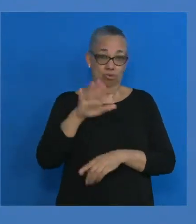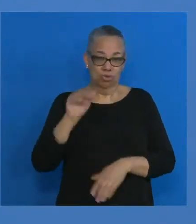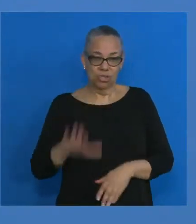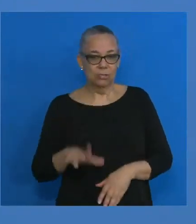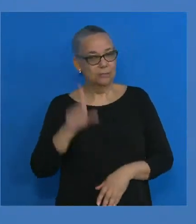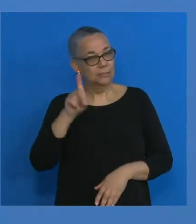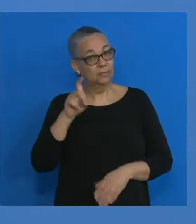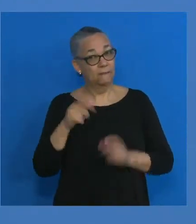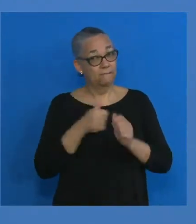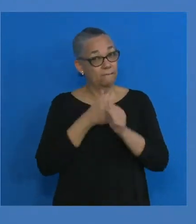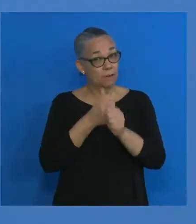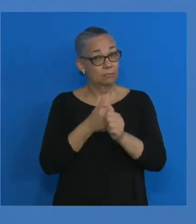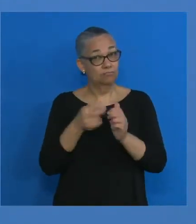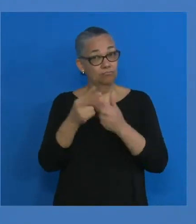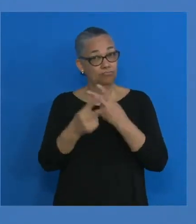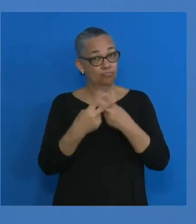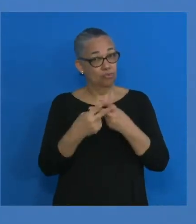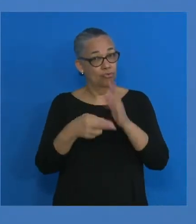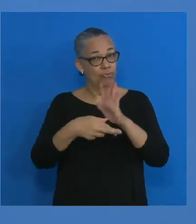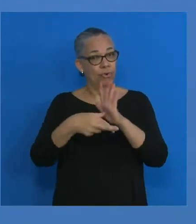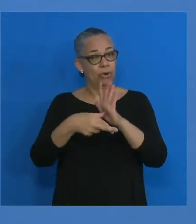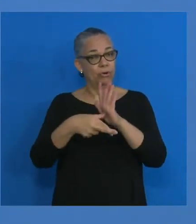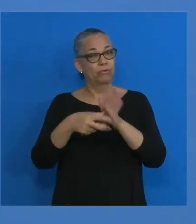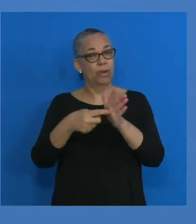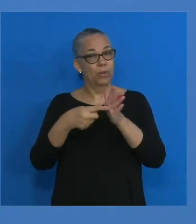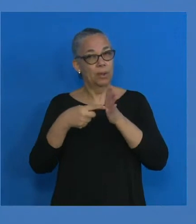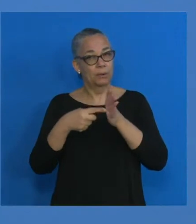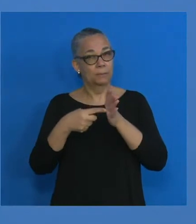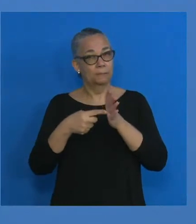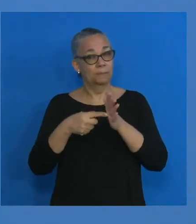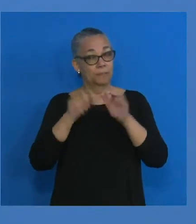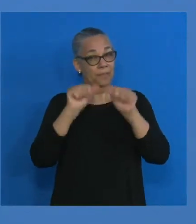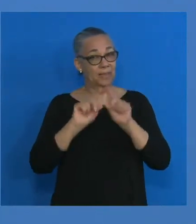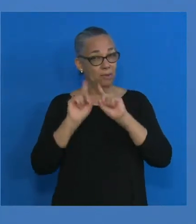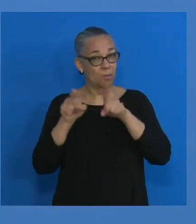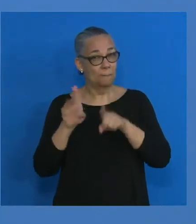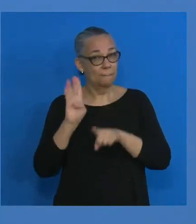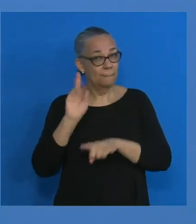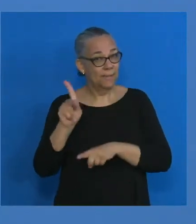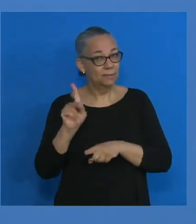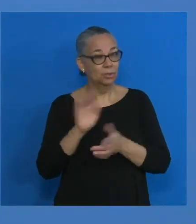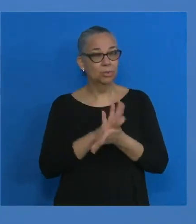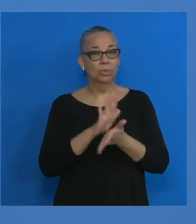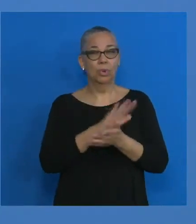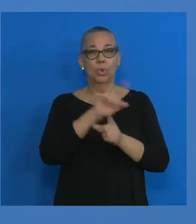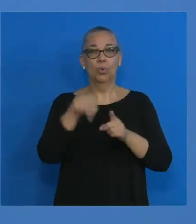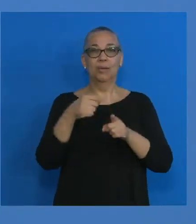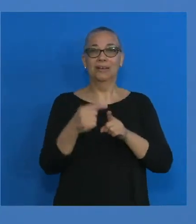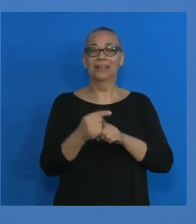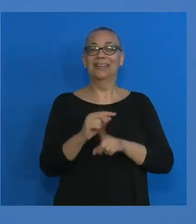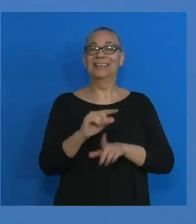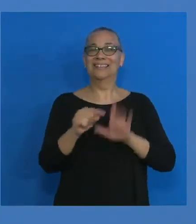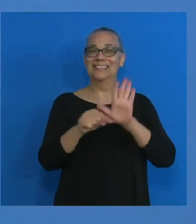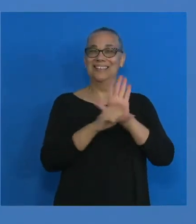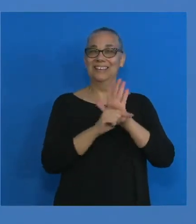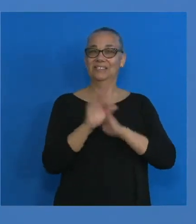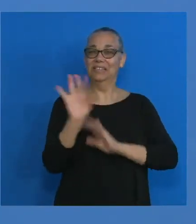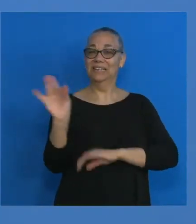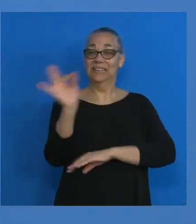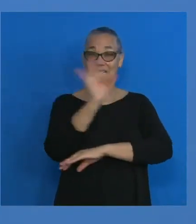quarantine requirements. A student can return to school once a negative day 8 result tests are received by the